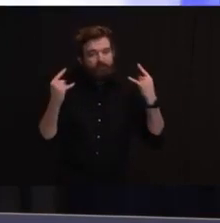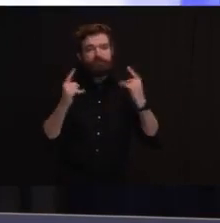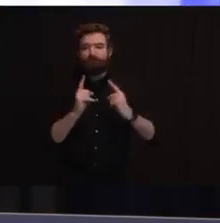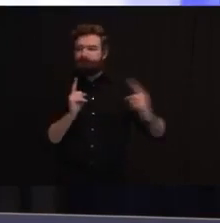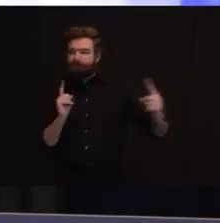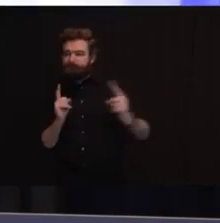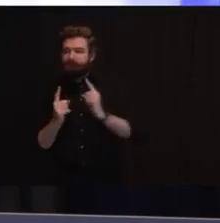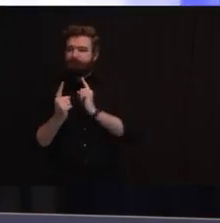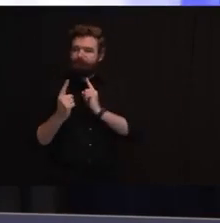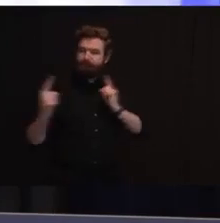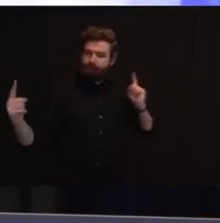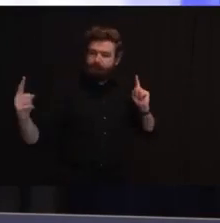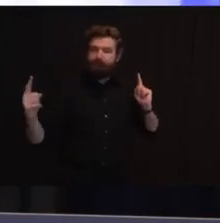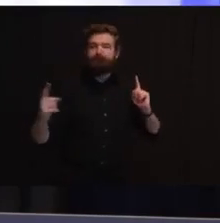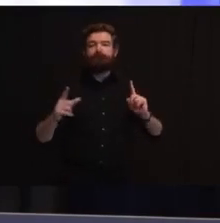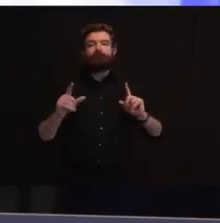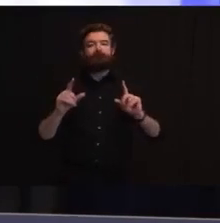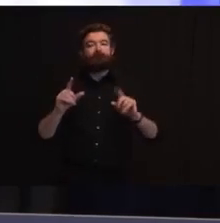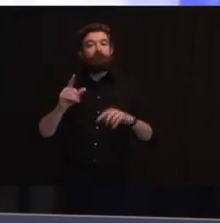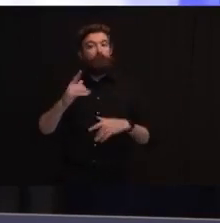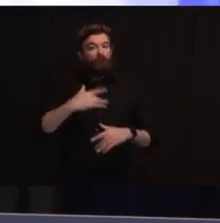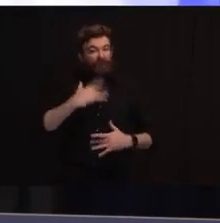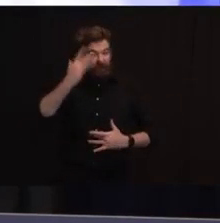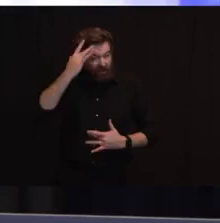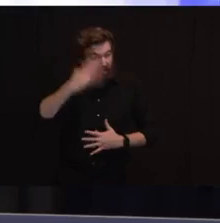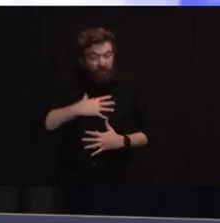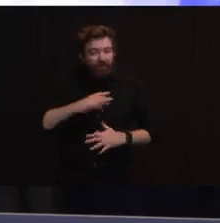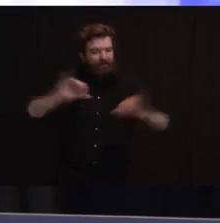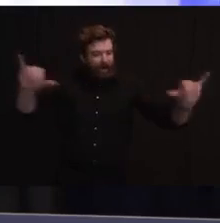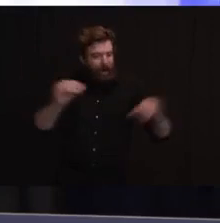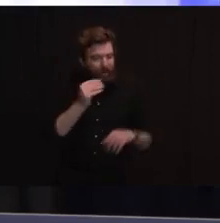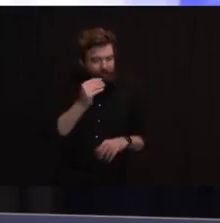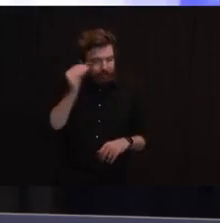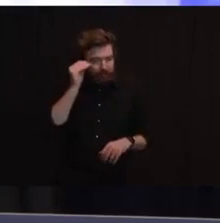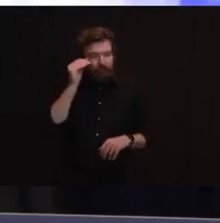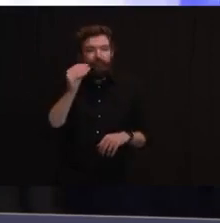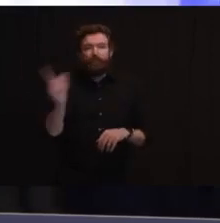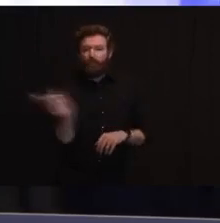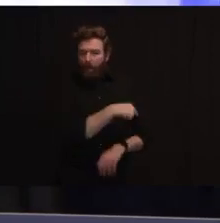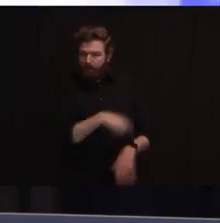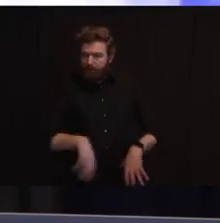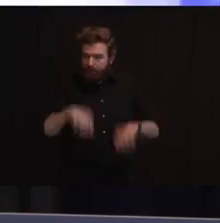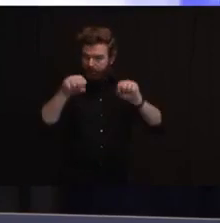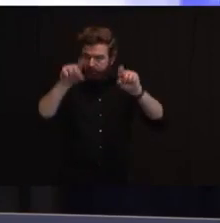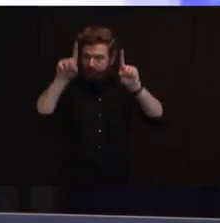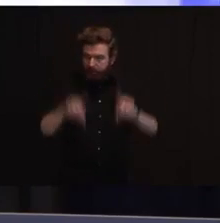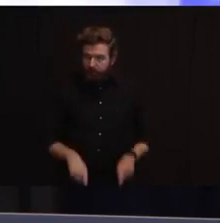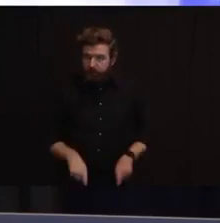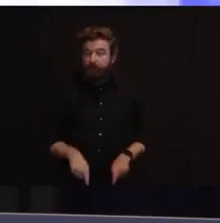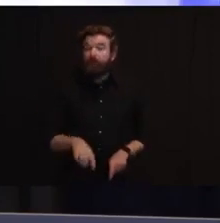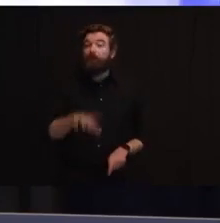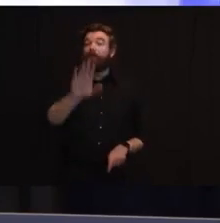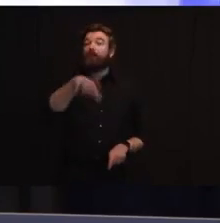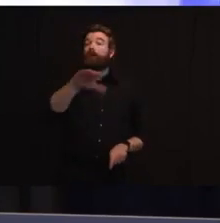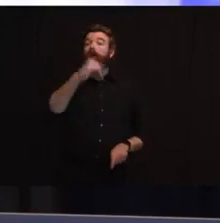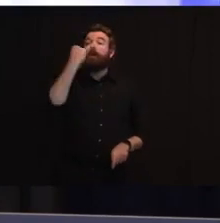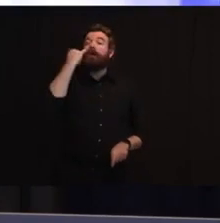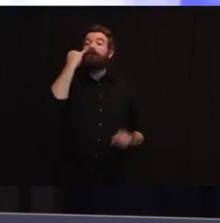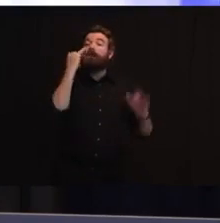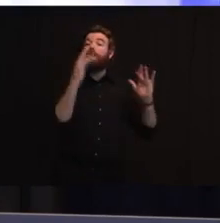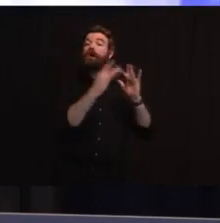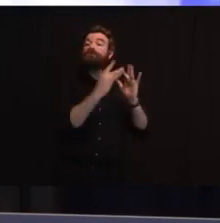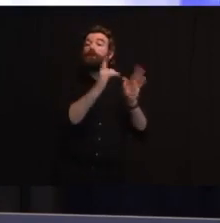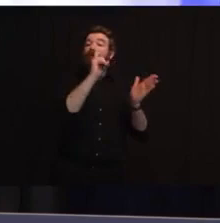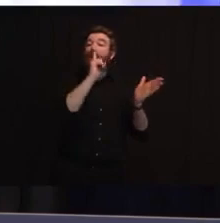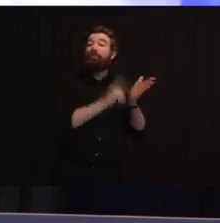stay home when you're sick, get tested, and remember, for each other and for us all, please take the call and download the COVID